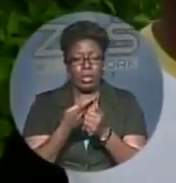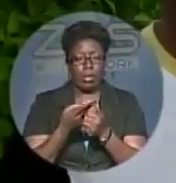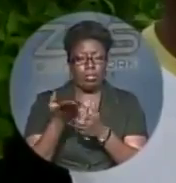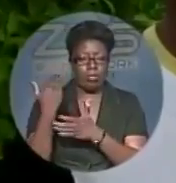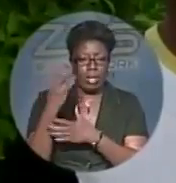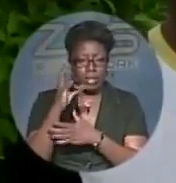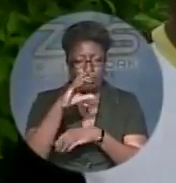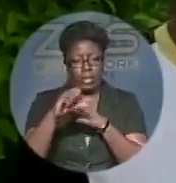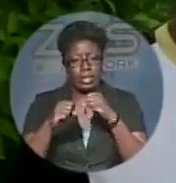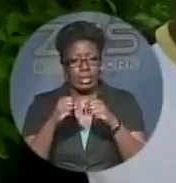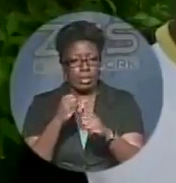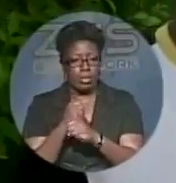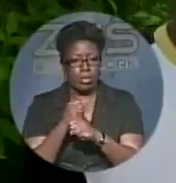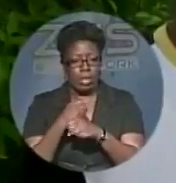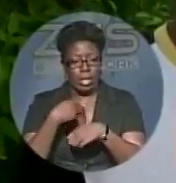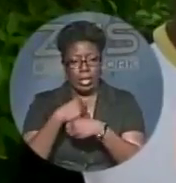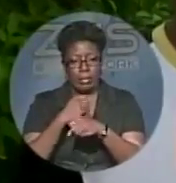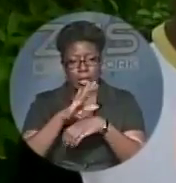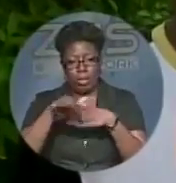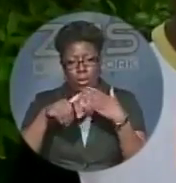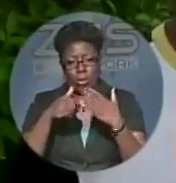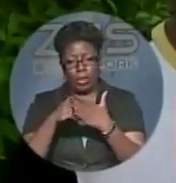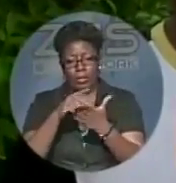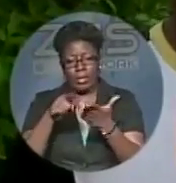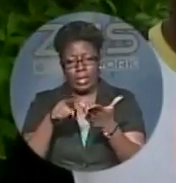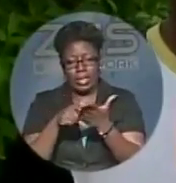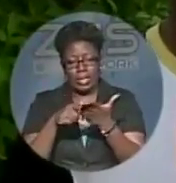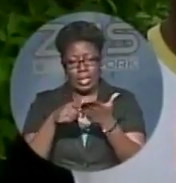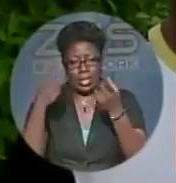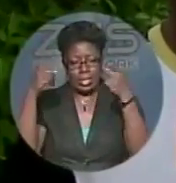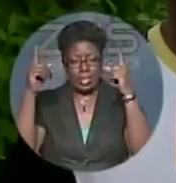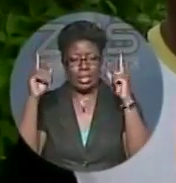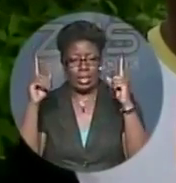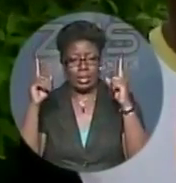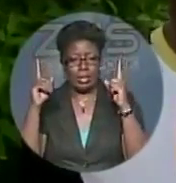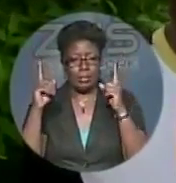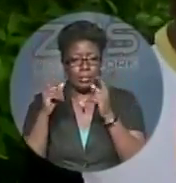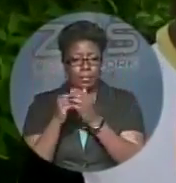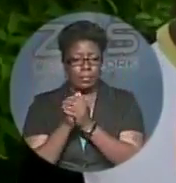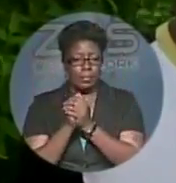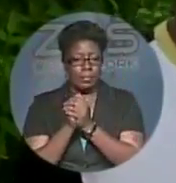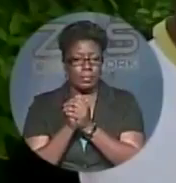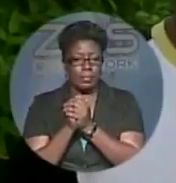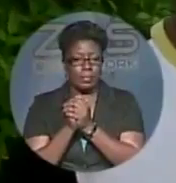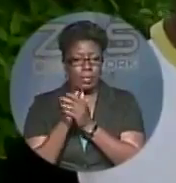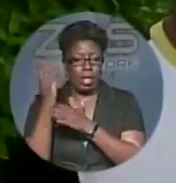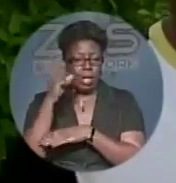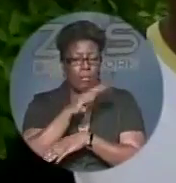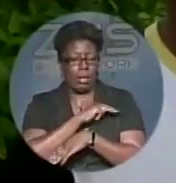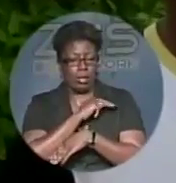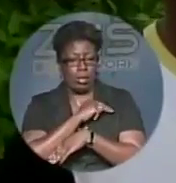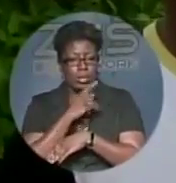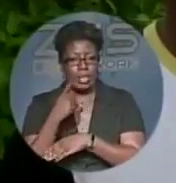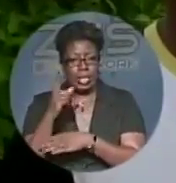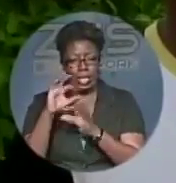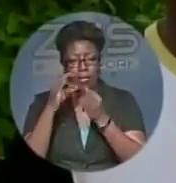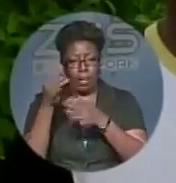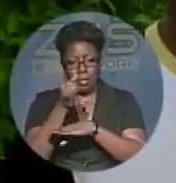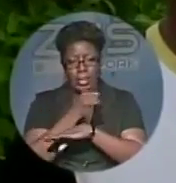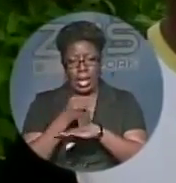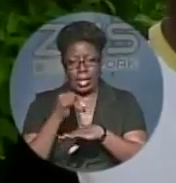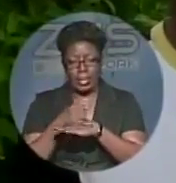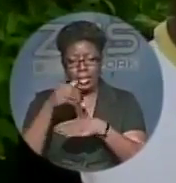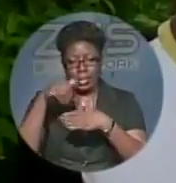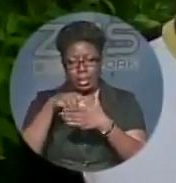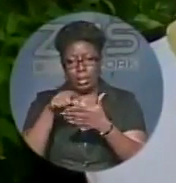honestly, they've made all of this a great success. One of the mandates of Mr. J.R. McDonald is that the family islands are also